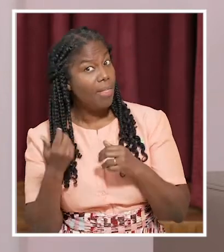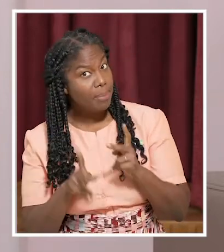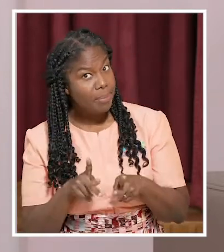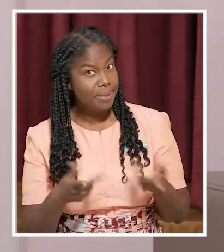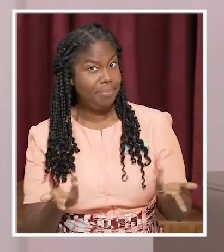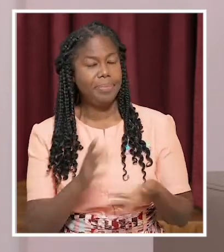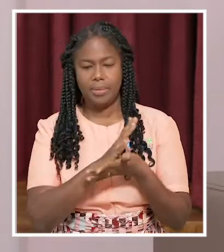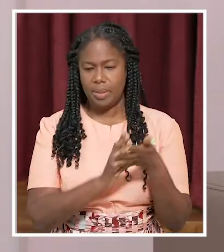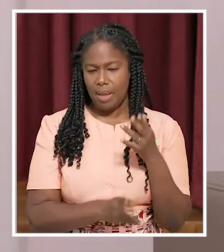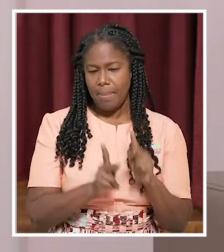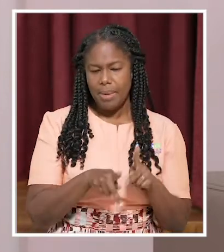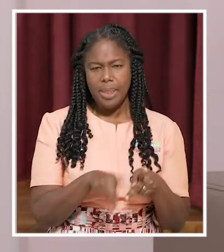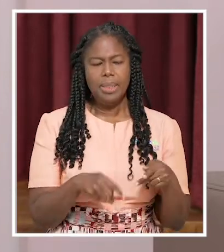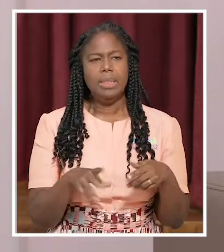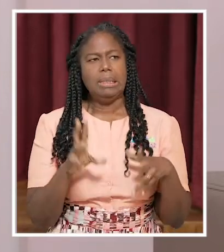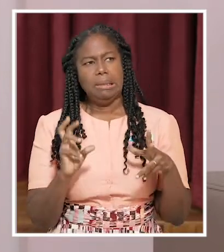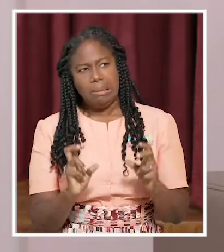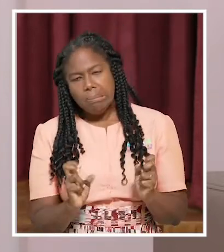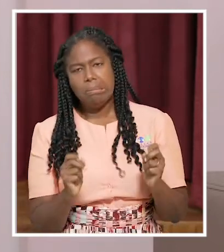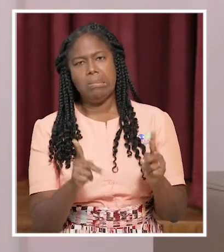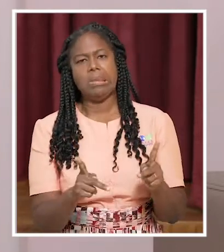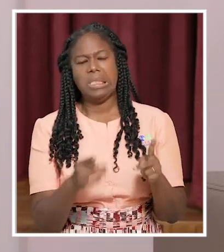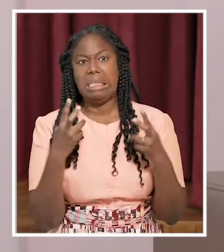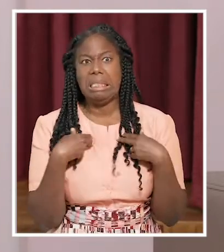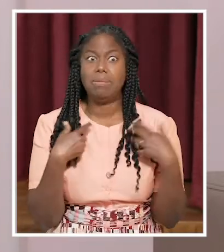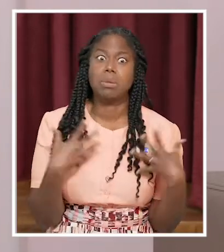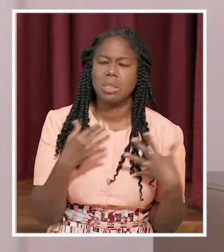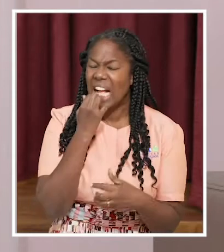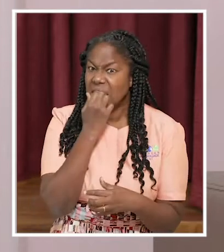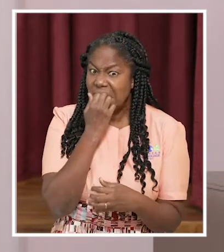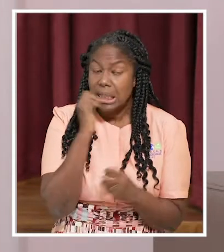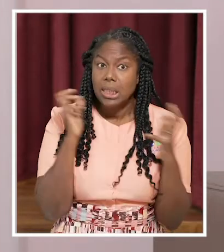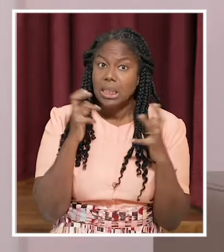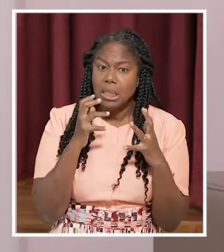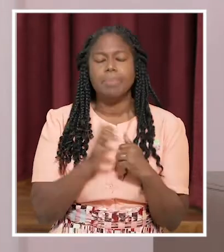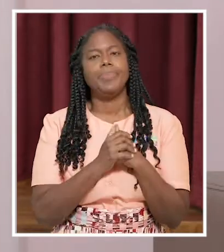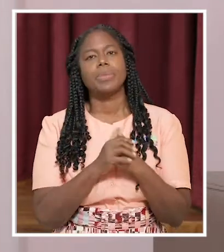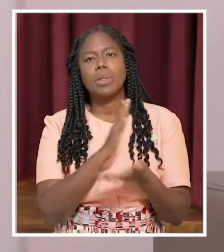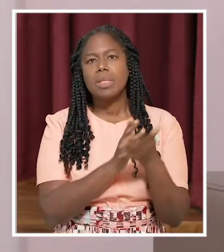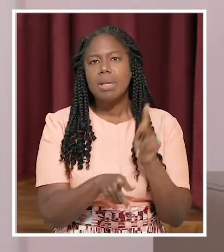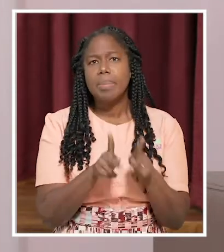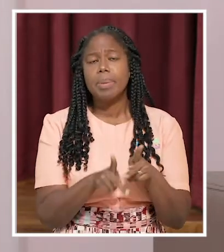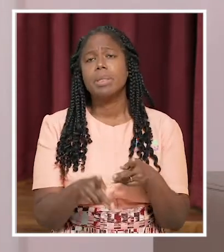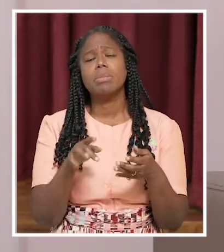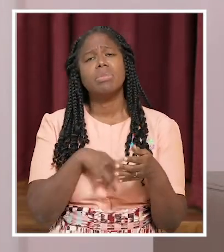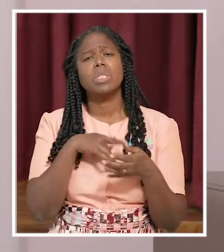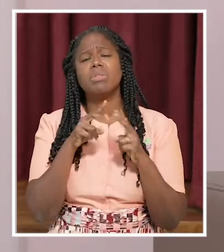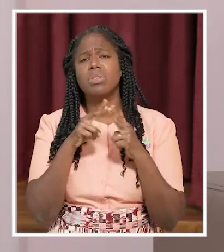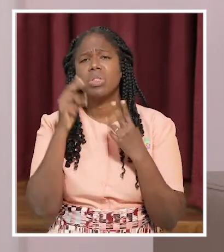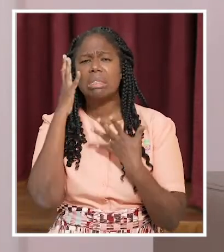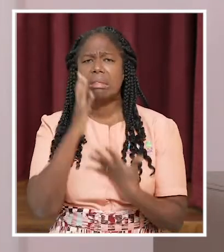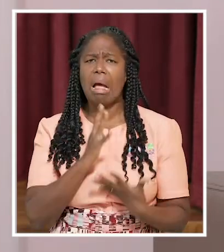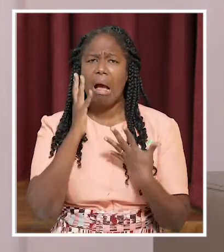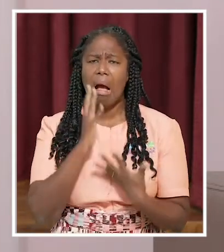some persons, it's caused them quite a bit of anxiety. For some persons, it's caused them to become really sad because of, you know, things